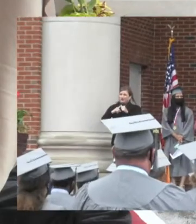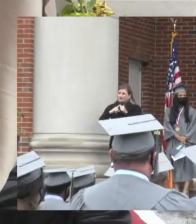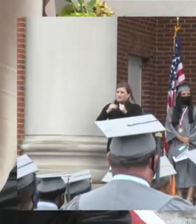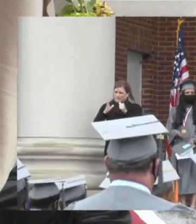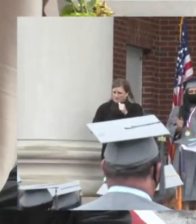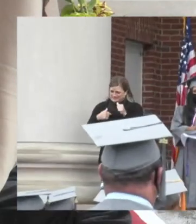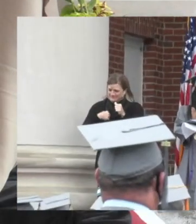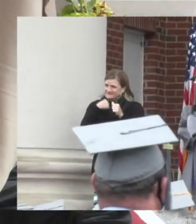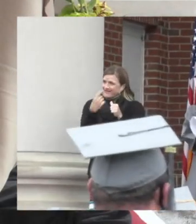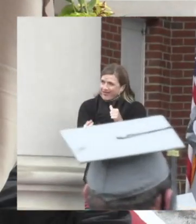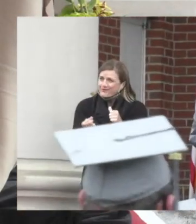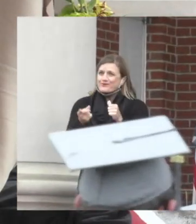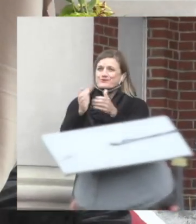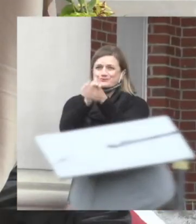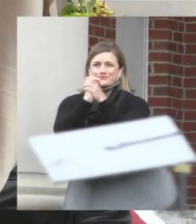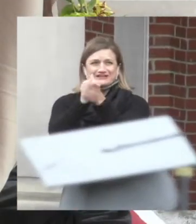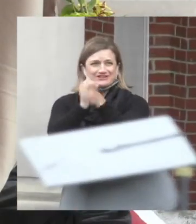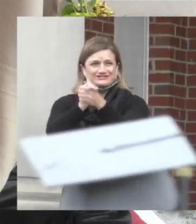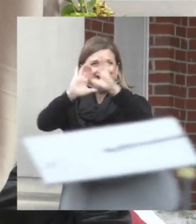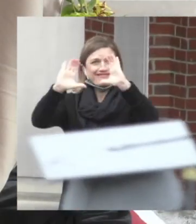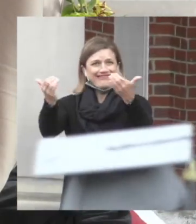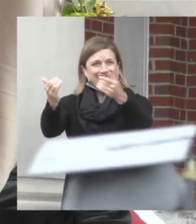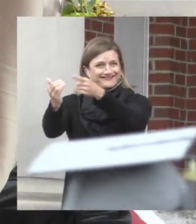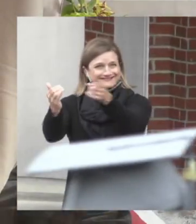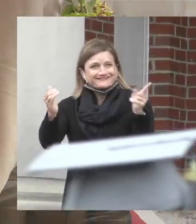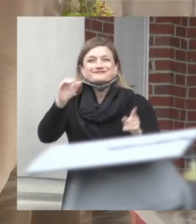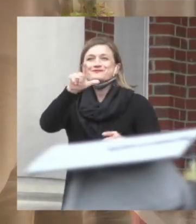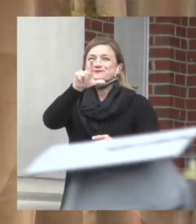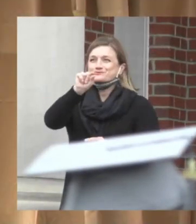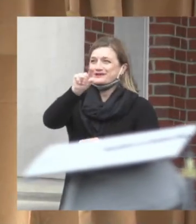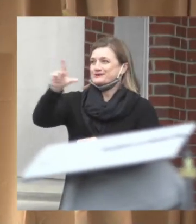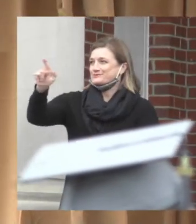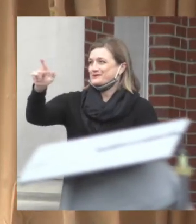congratulations to the class of 2021.